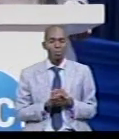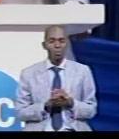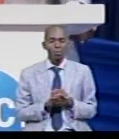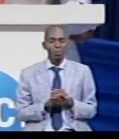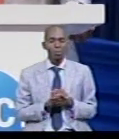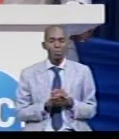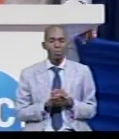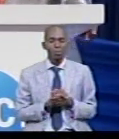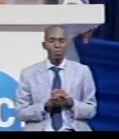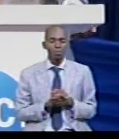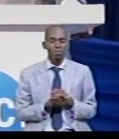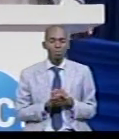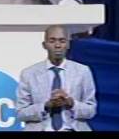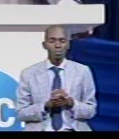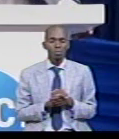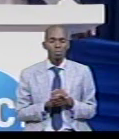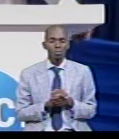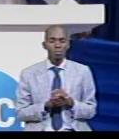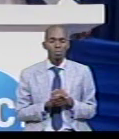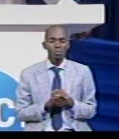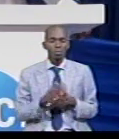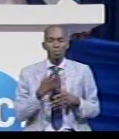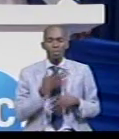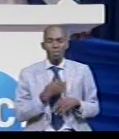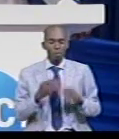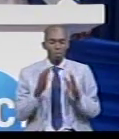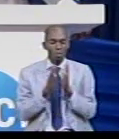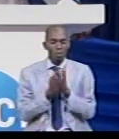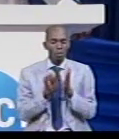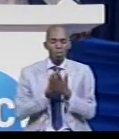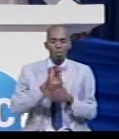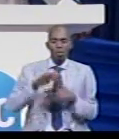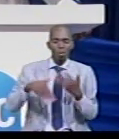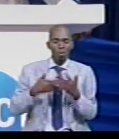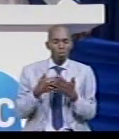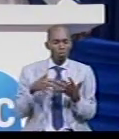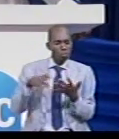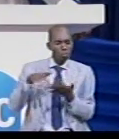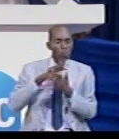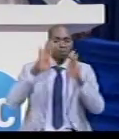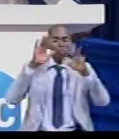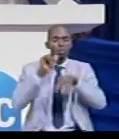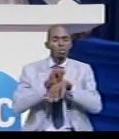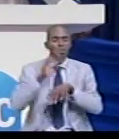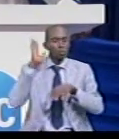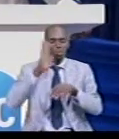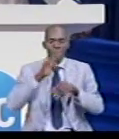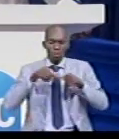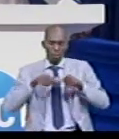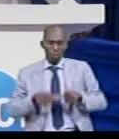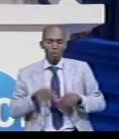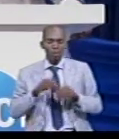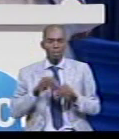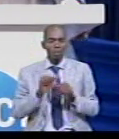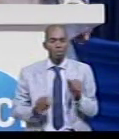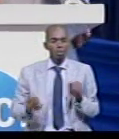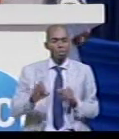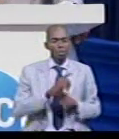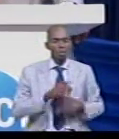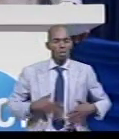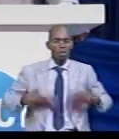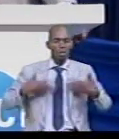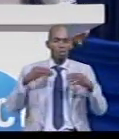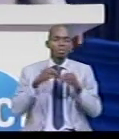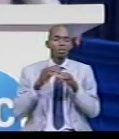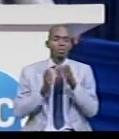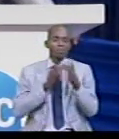people. I'm praying that all these miracles will be permanent in everyone's life in Jesus'